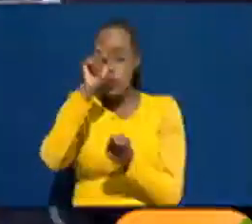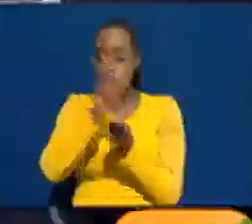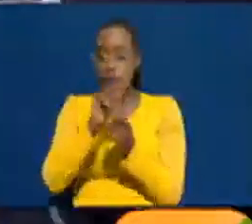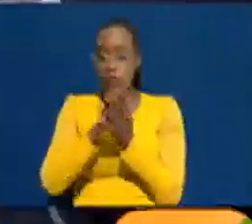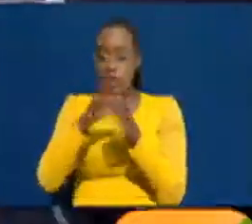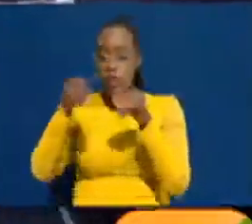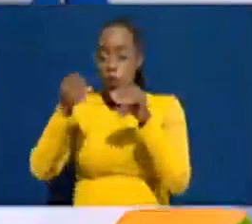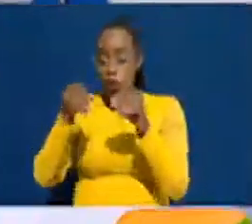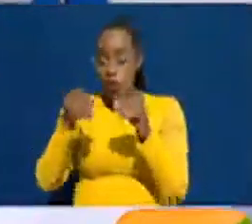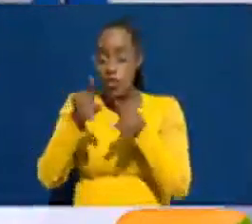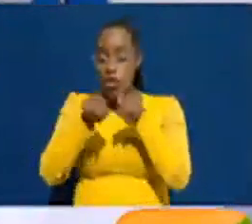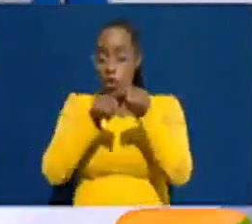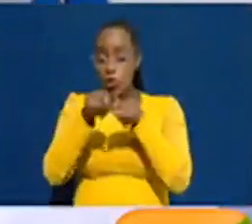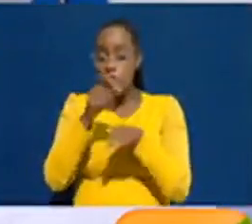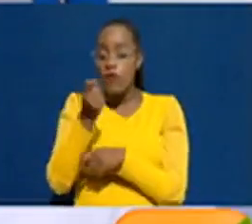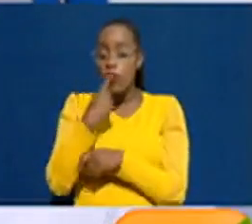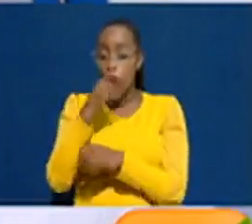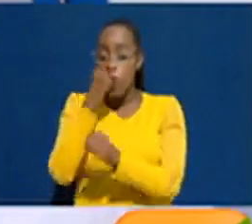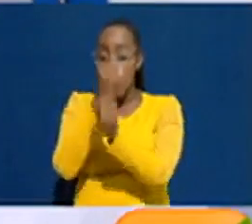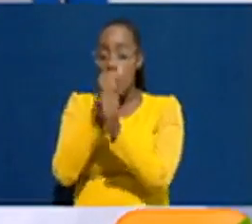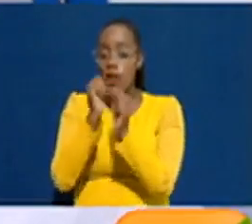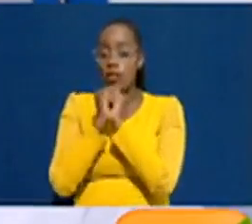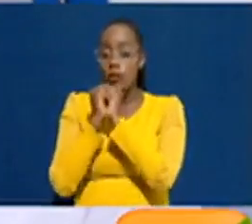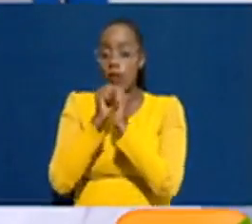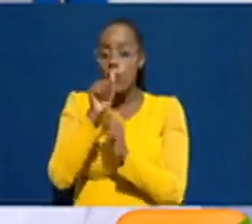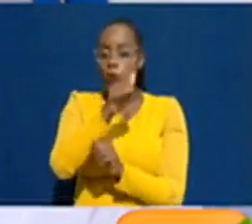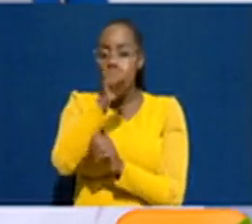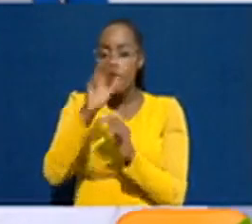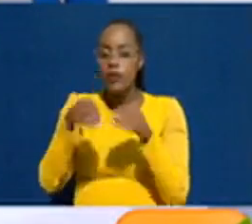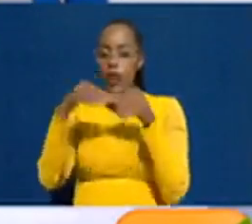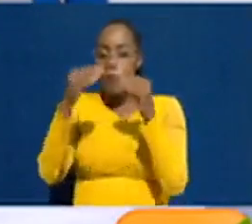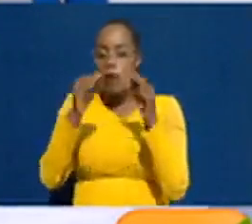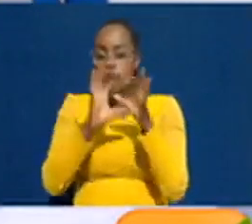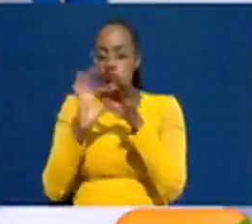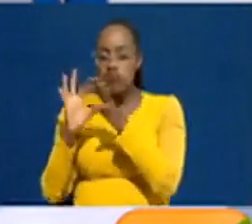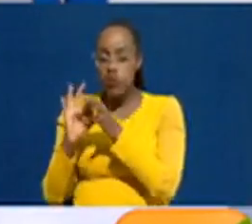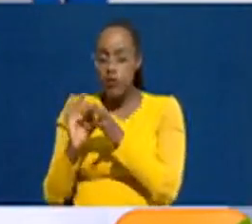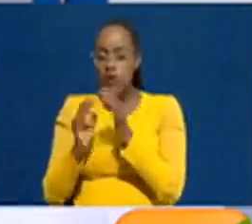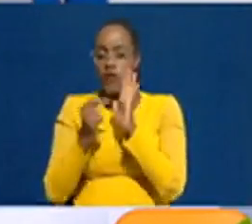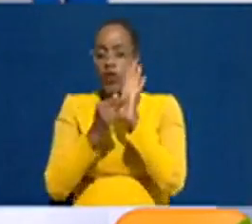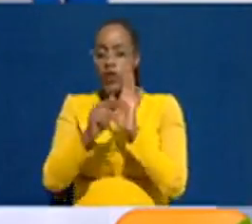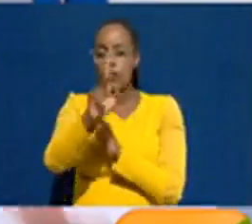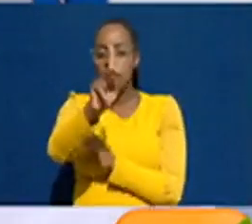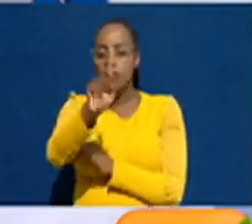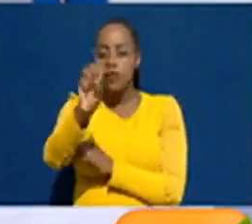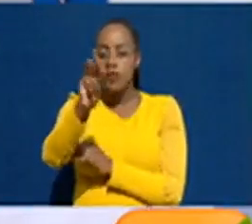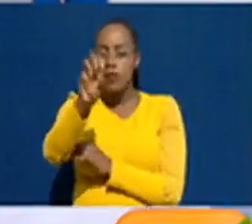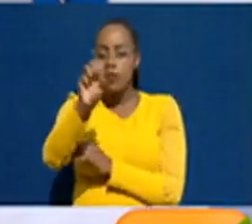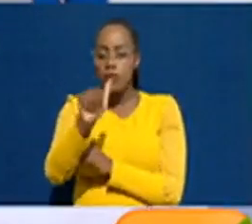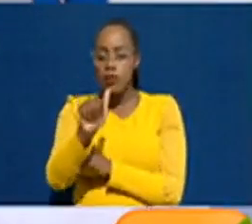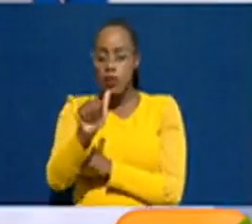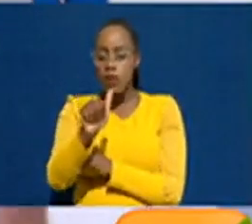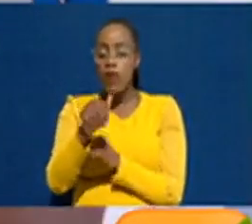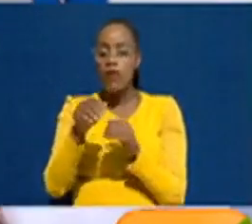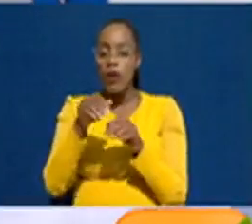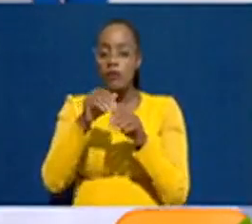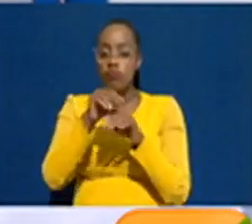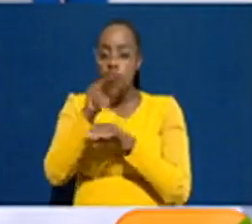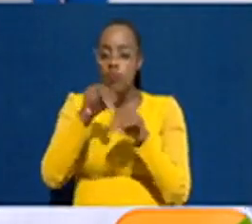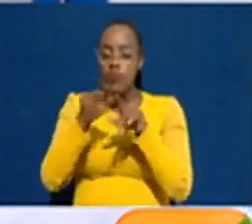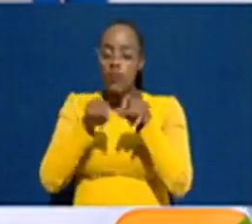control of medicines. We are working together with other supply chain organizations, for example, KEMSA. We are working with the National Quality Control Lab. We are working